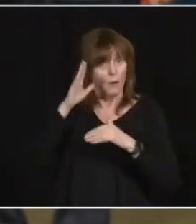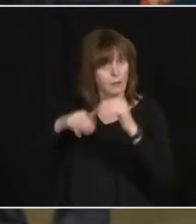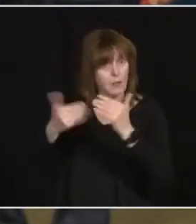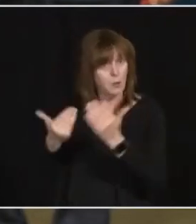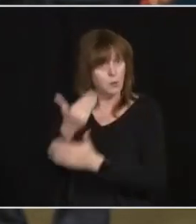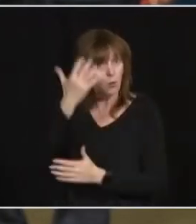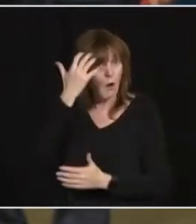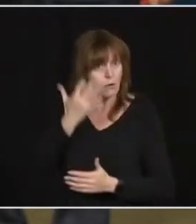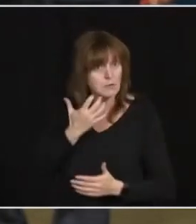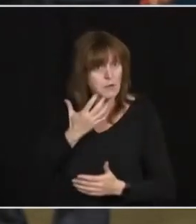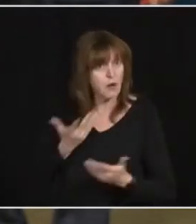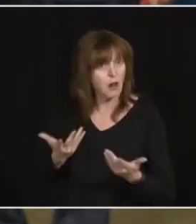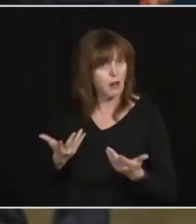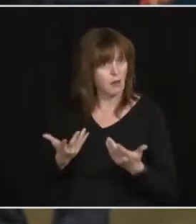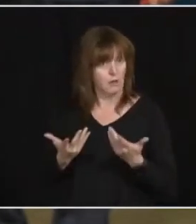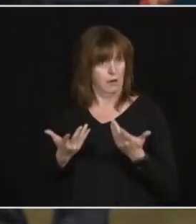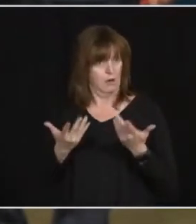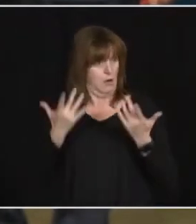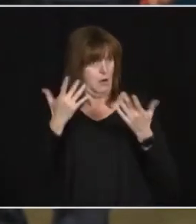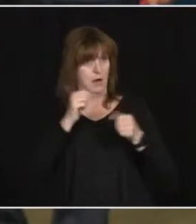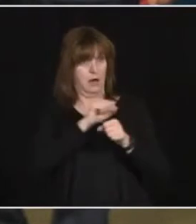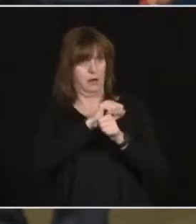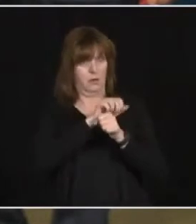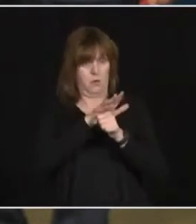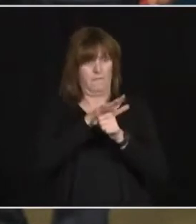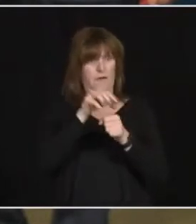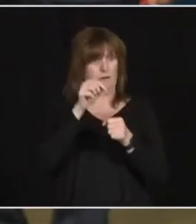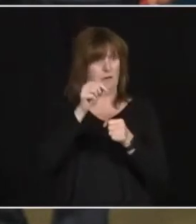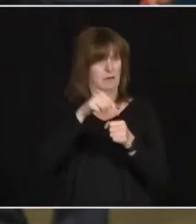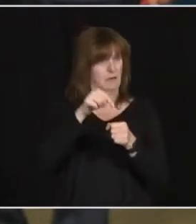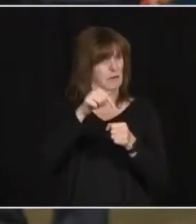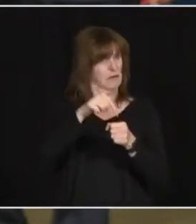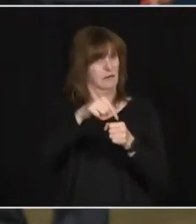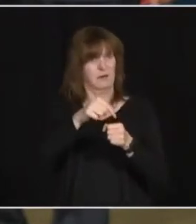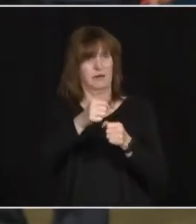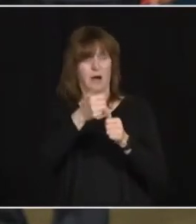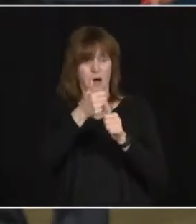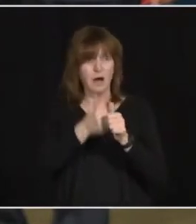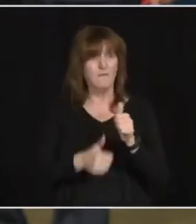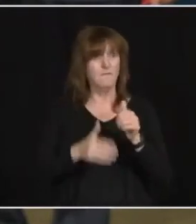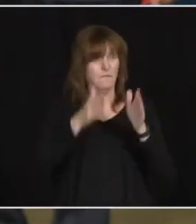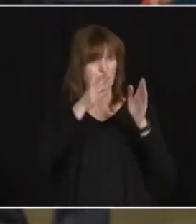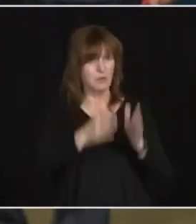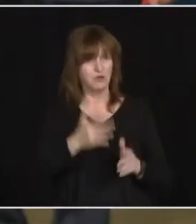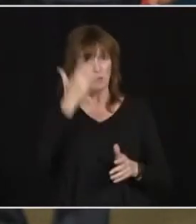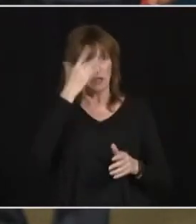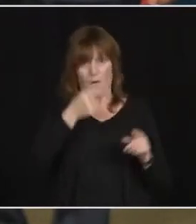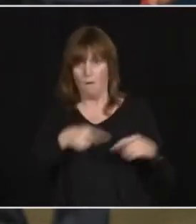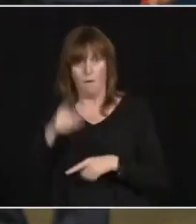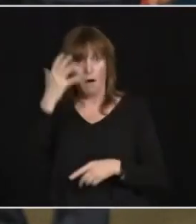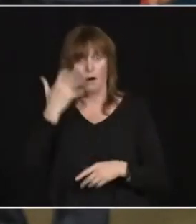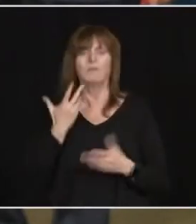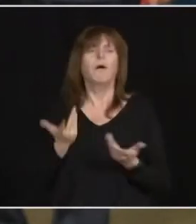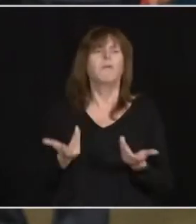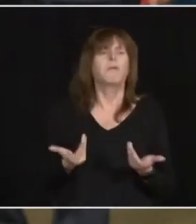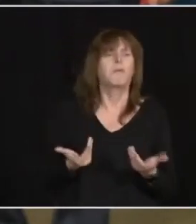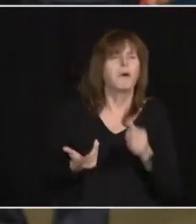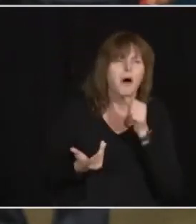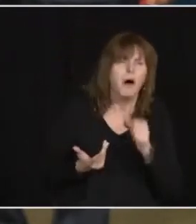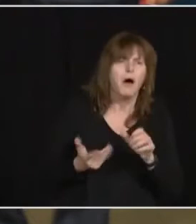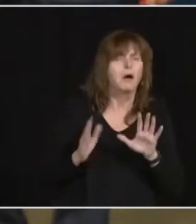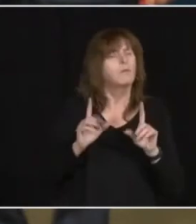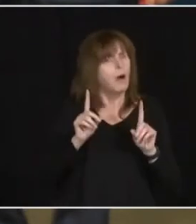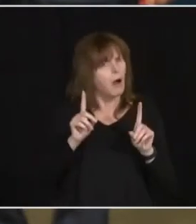for every COVID-19 patient in Ontario. So what's the upper limit here for Ontario hospital capacity? We have been